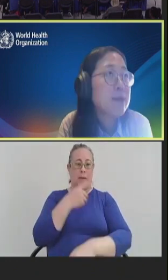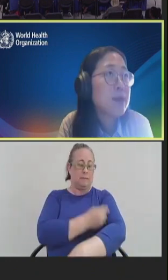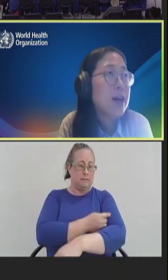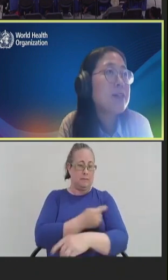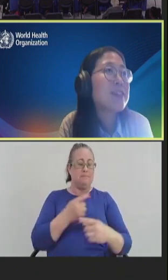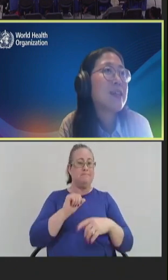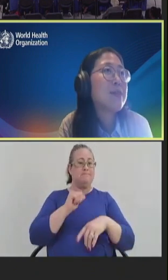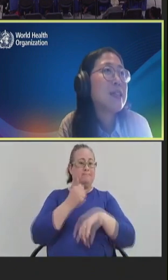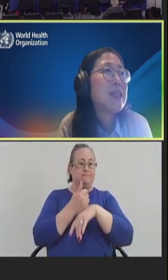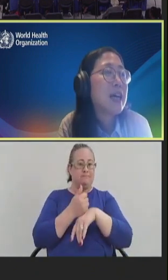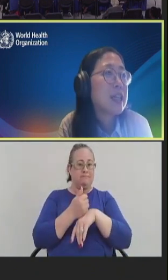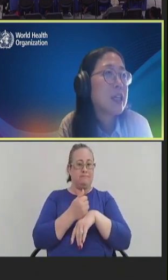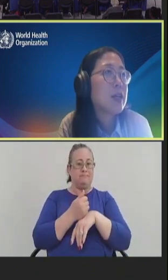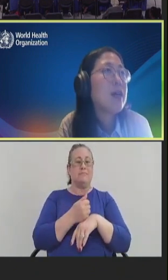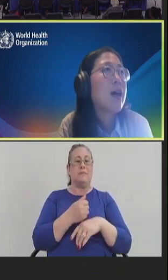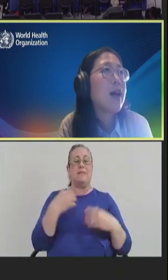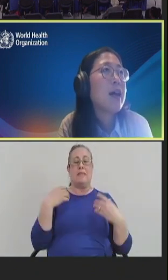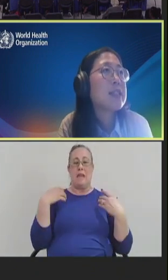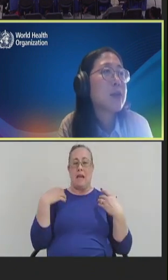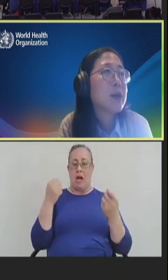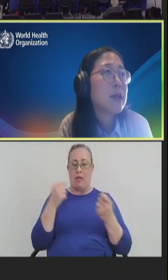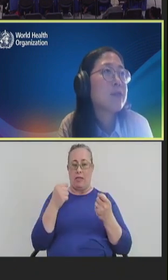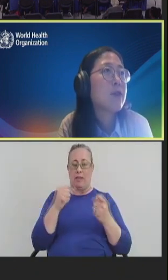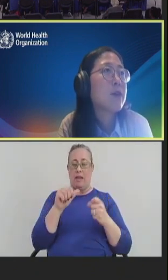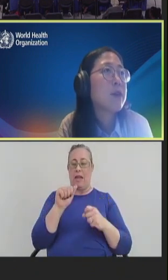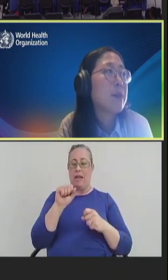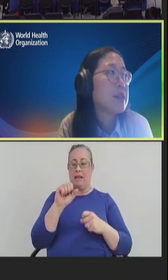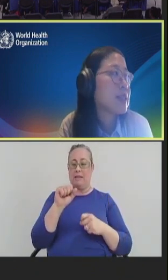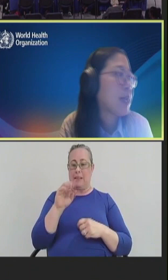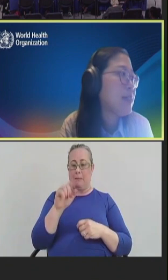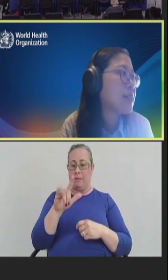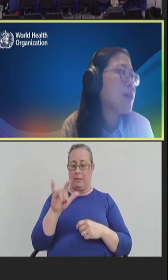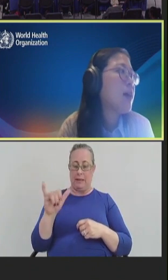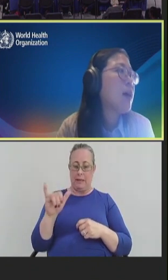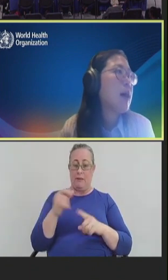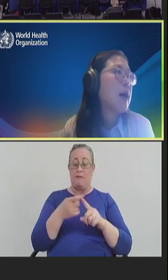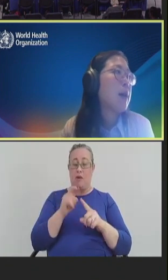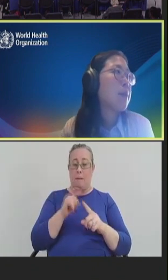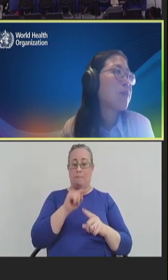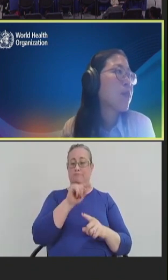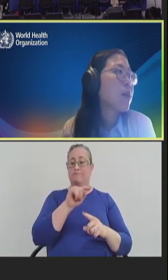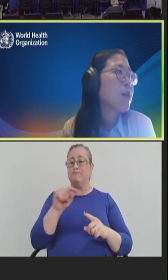Health Assembly that year as a request from the member states.